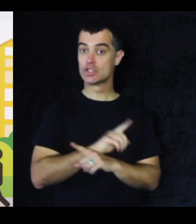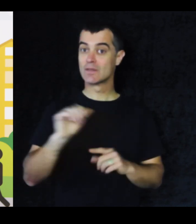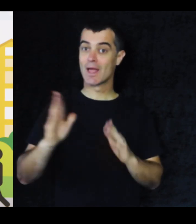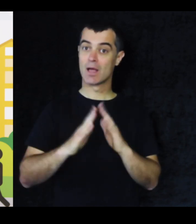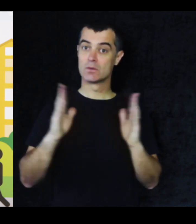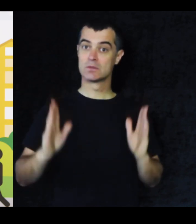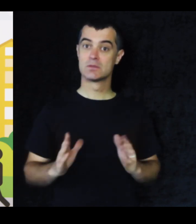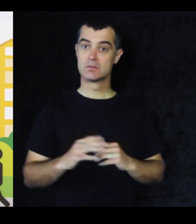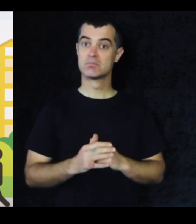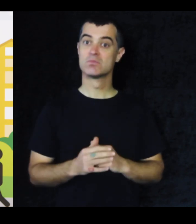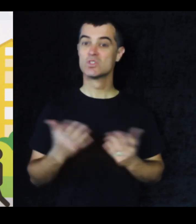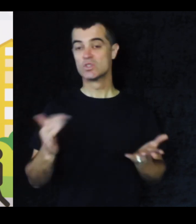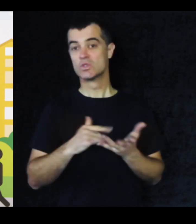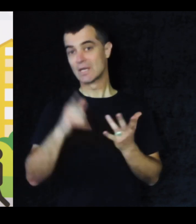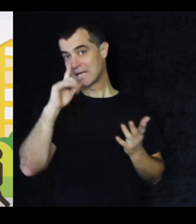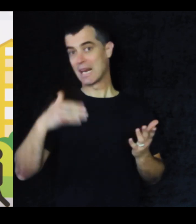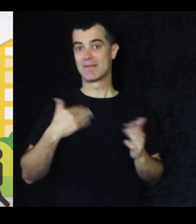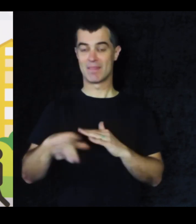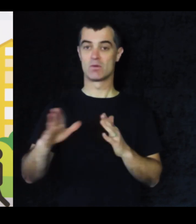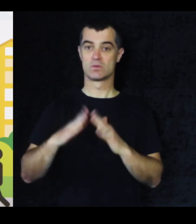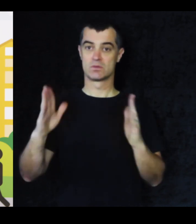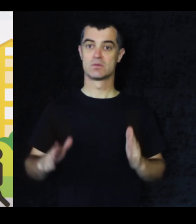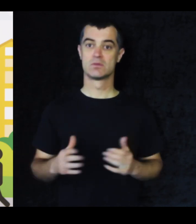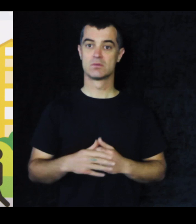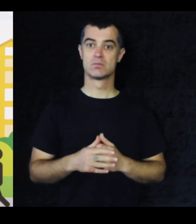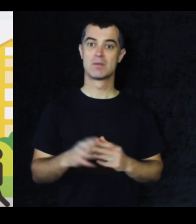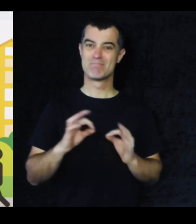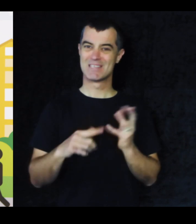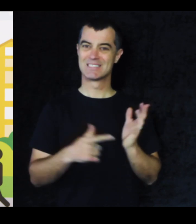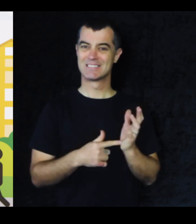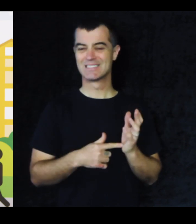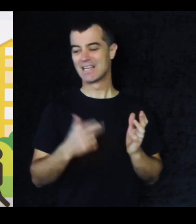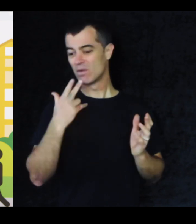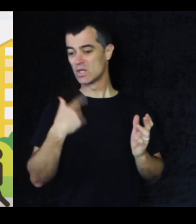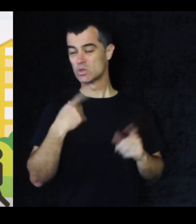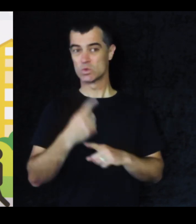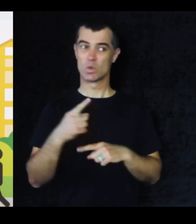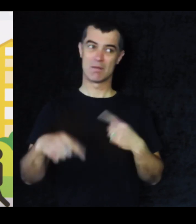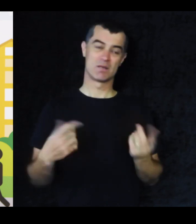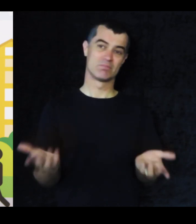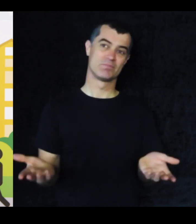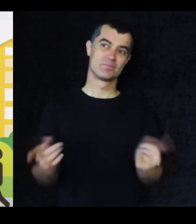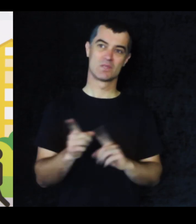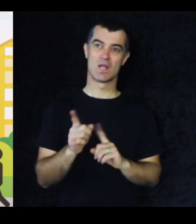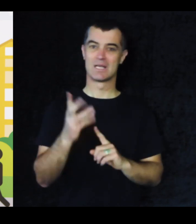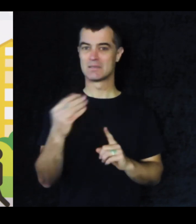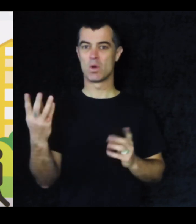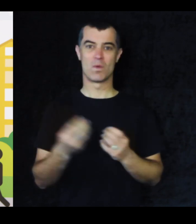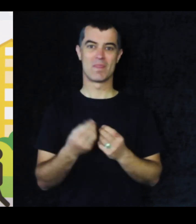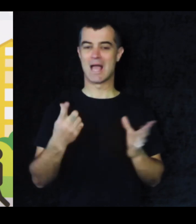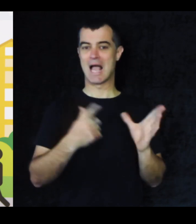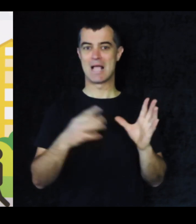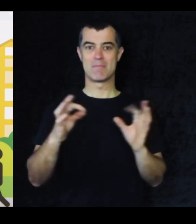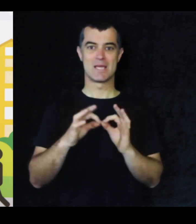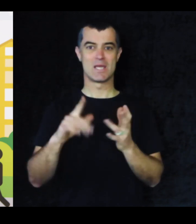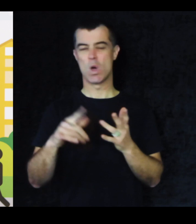going to change their house so we can live in it. But if we're talking about like